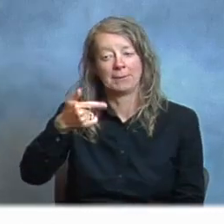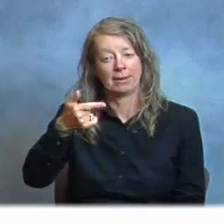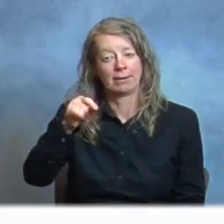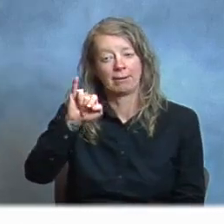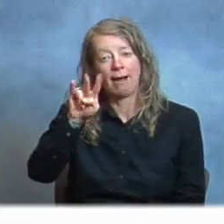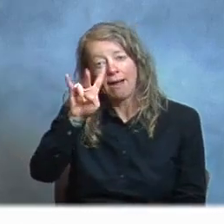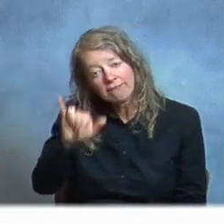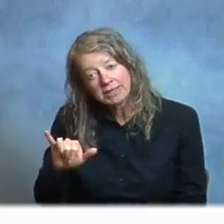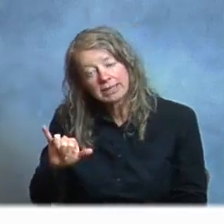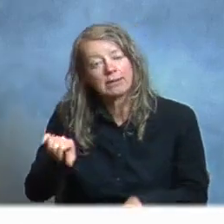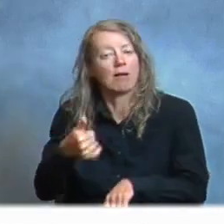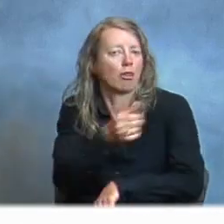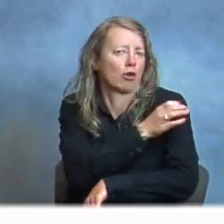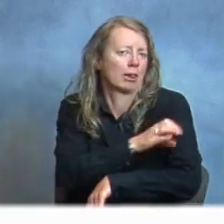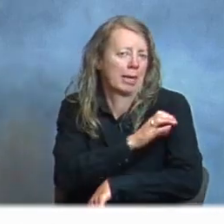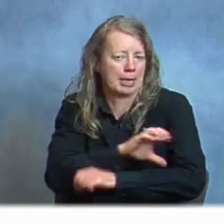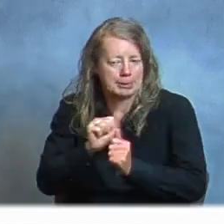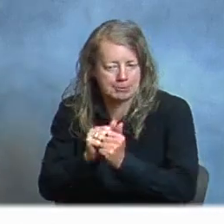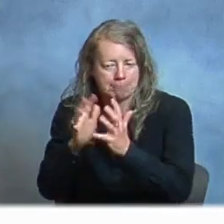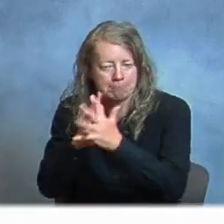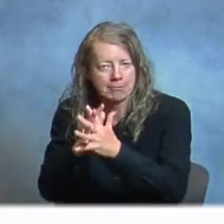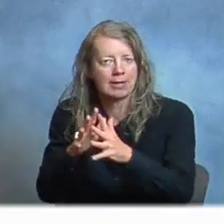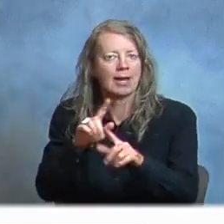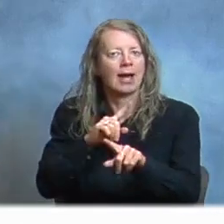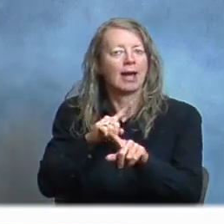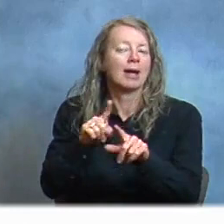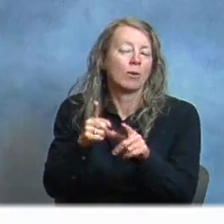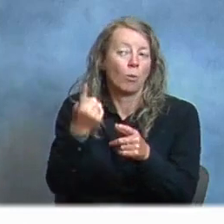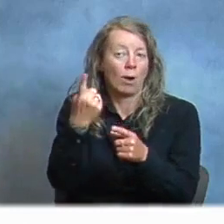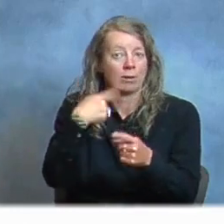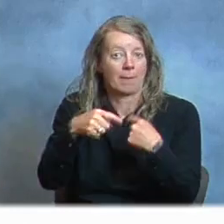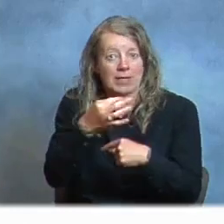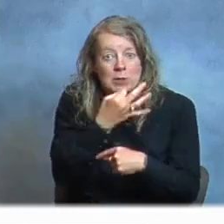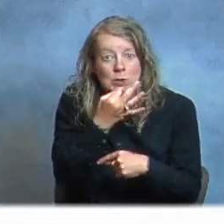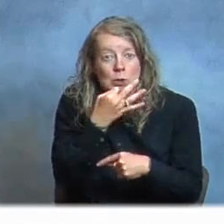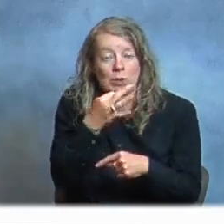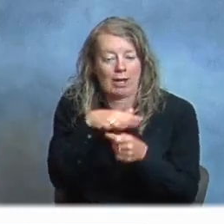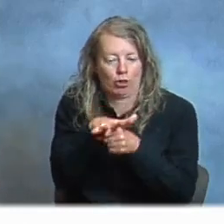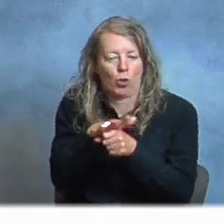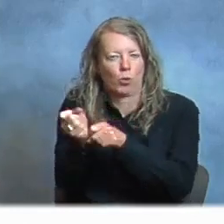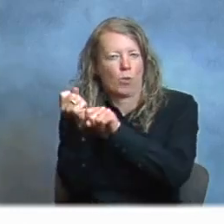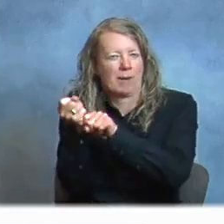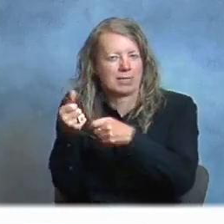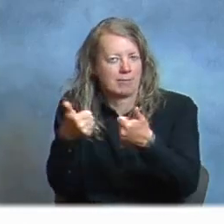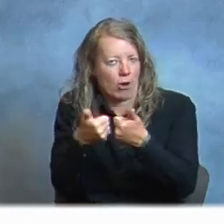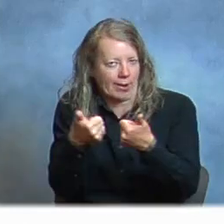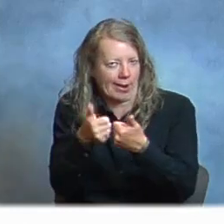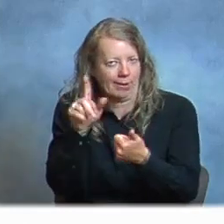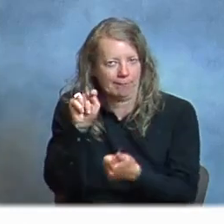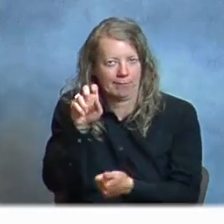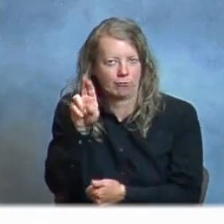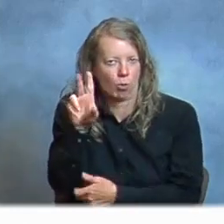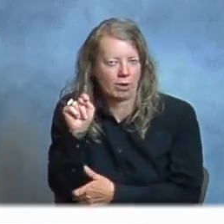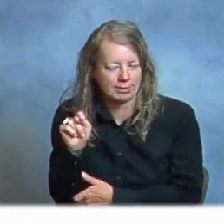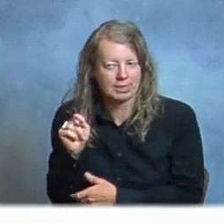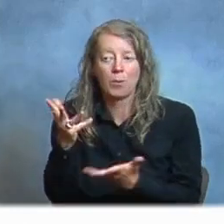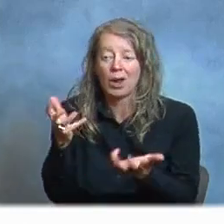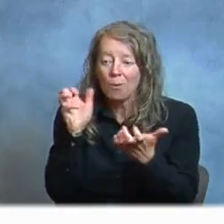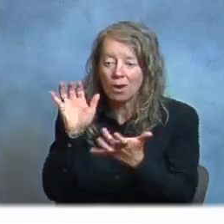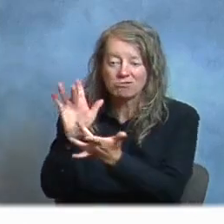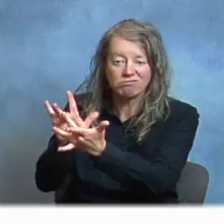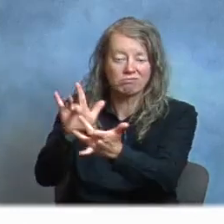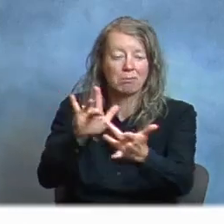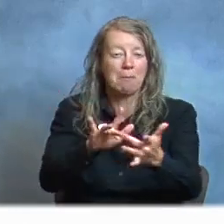events at upcoming minor league baseball games. Again, in order to have that wider reach into the